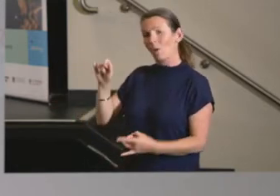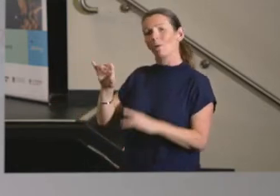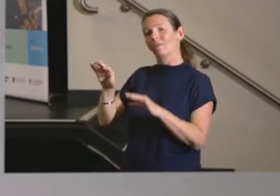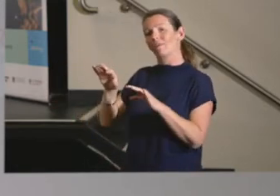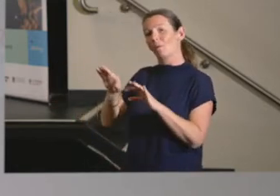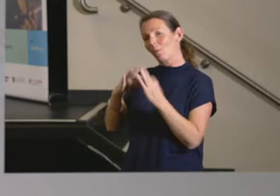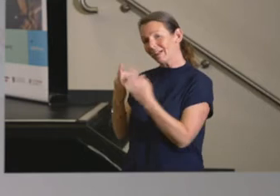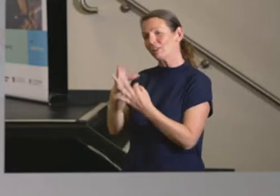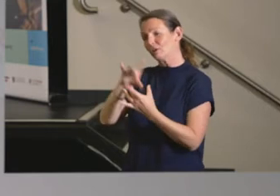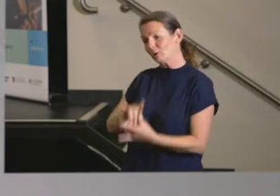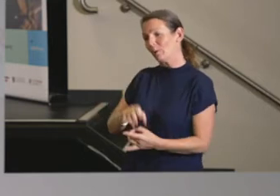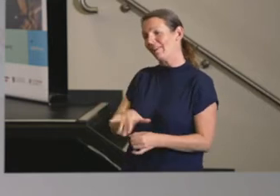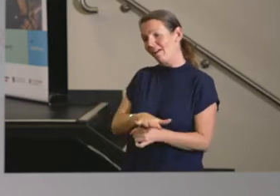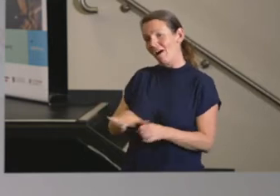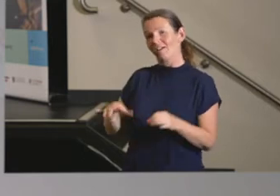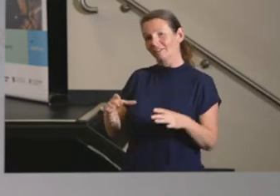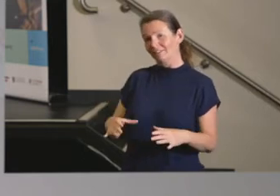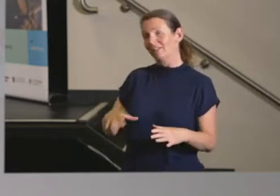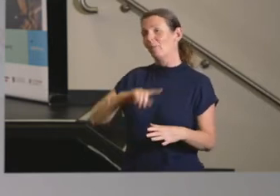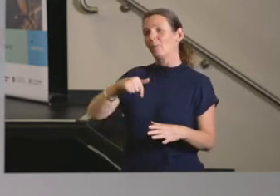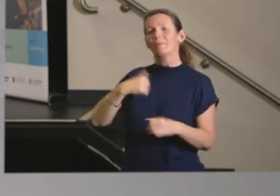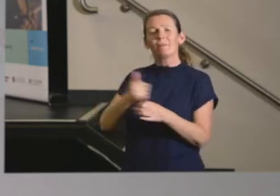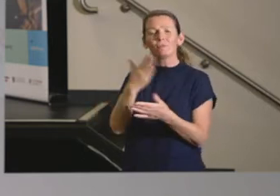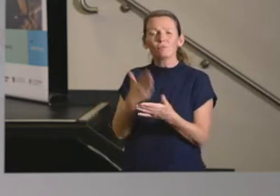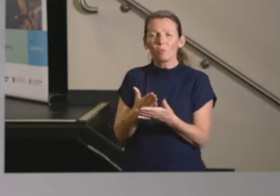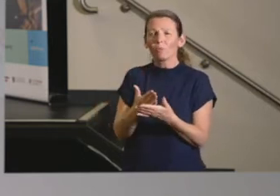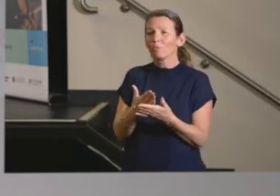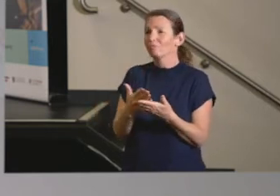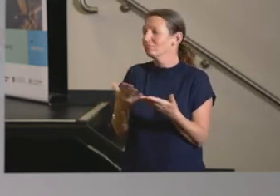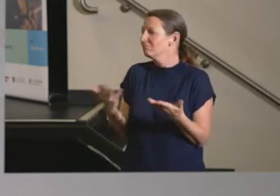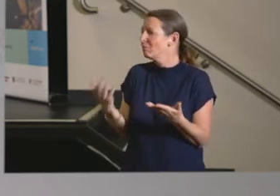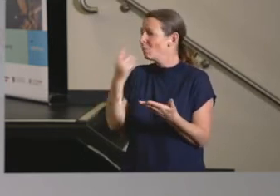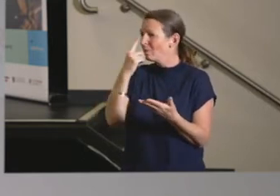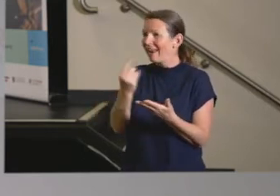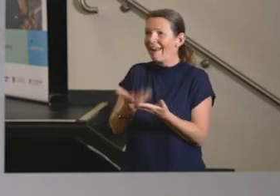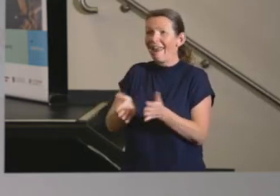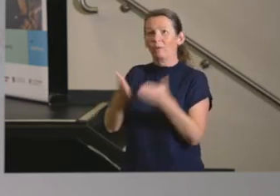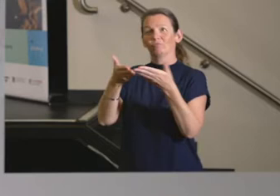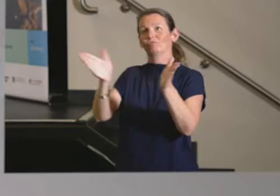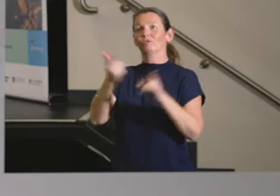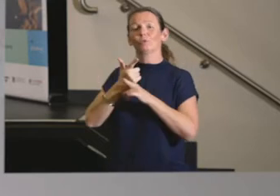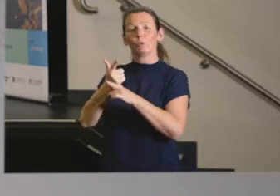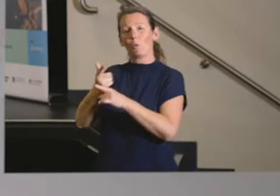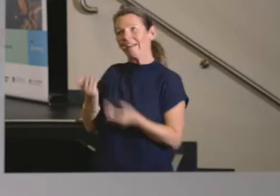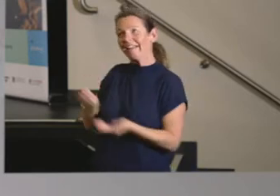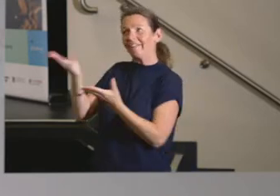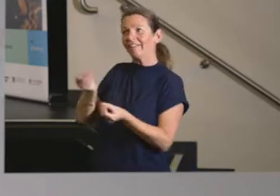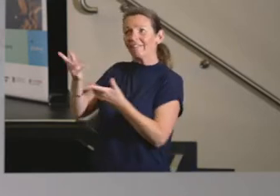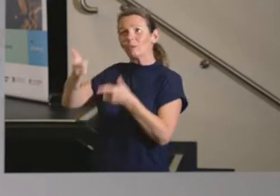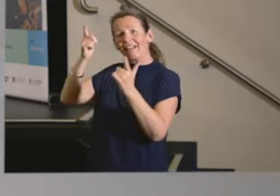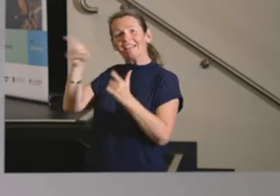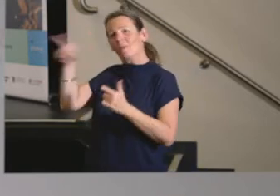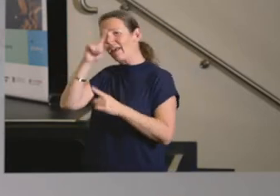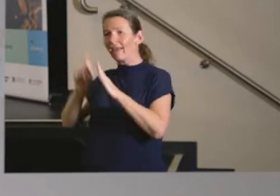And our work is really about ensuring that we can create the platforms and give our leaders the tools that they need to be able to present